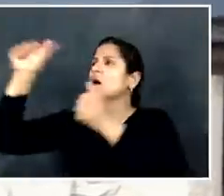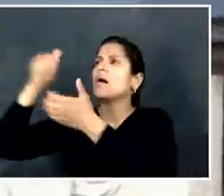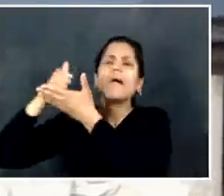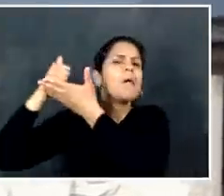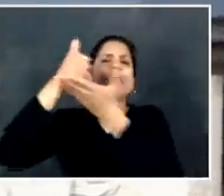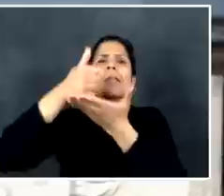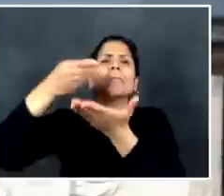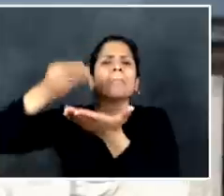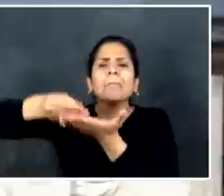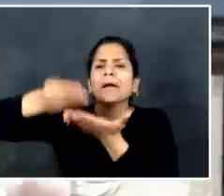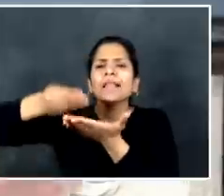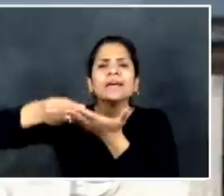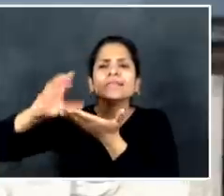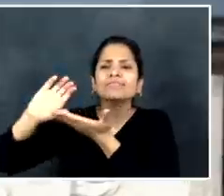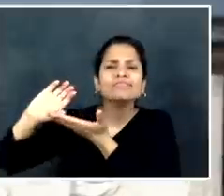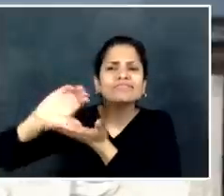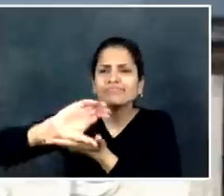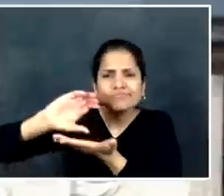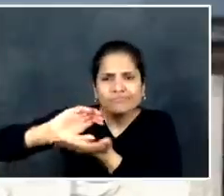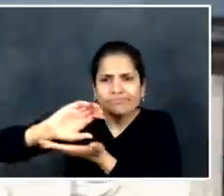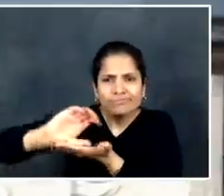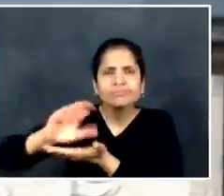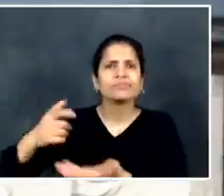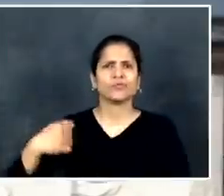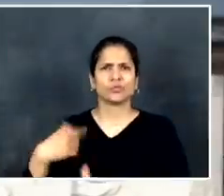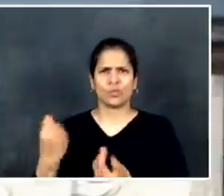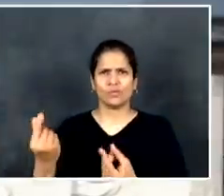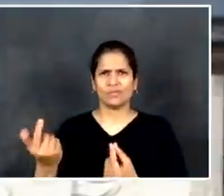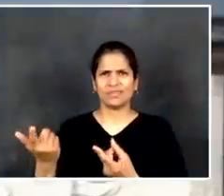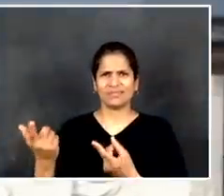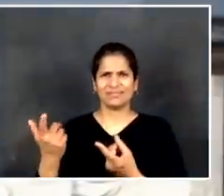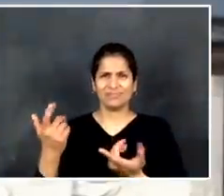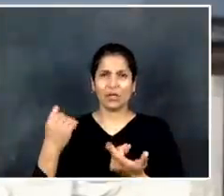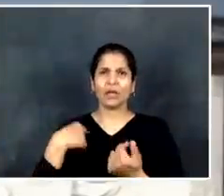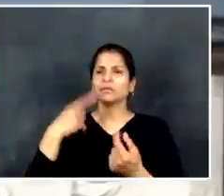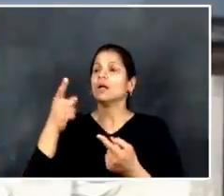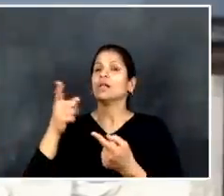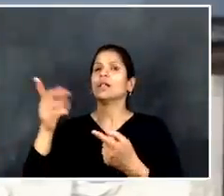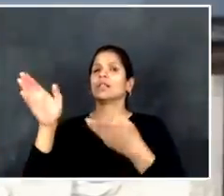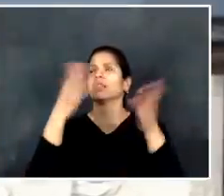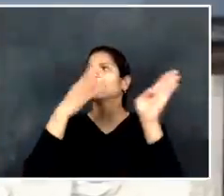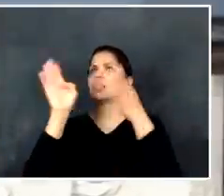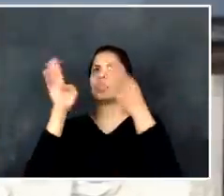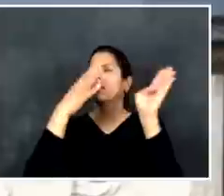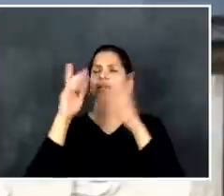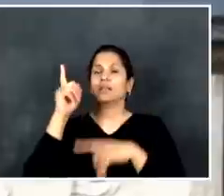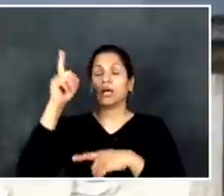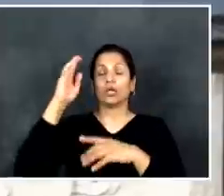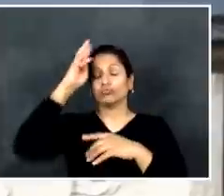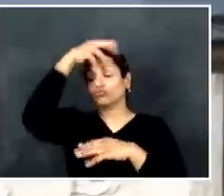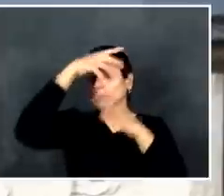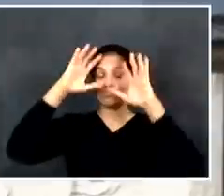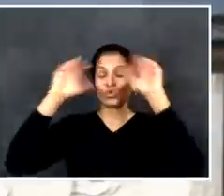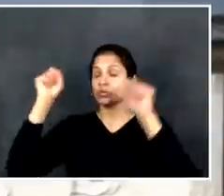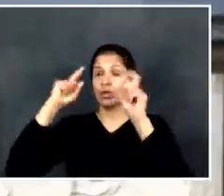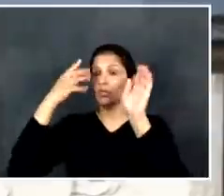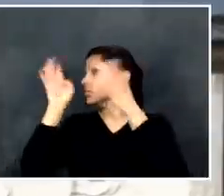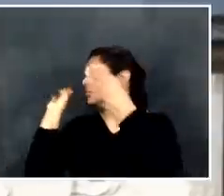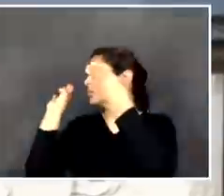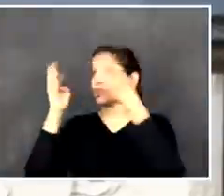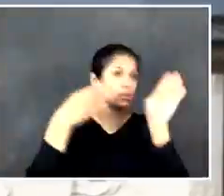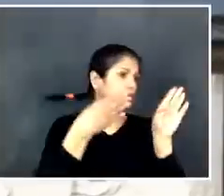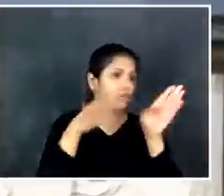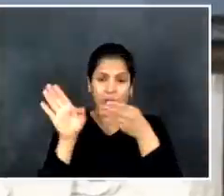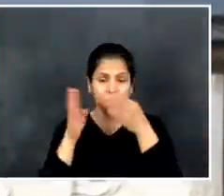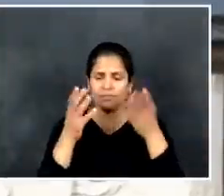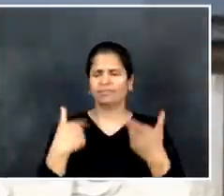time. Remember when, you know, the caravans were all going to be coming to our towns and taking over our towns from Mexico and Guatemala? Of course, nothing like